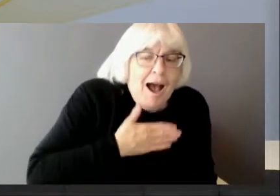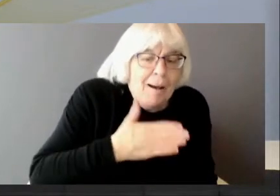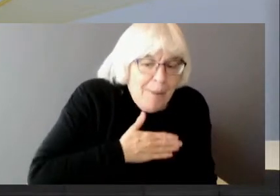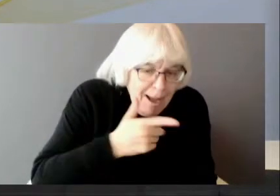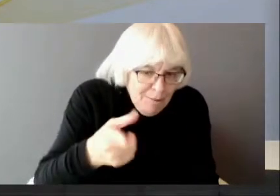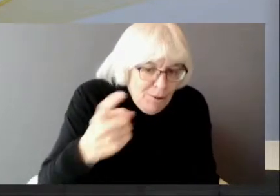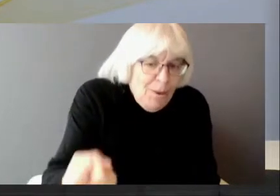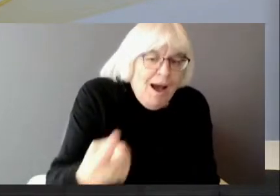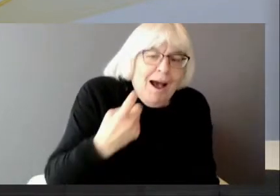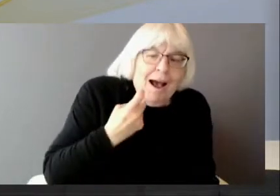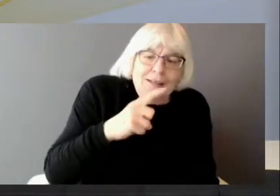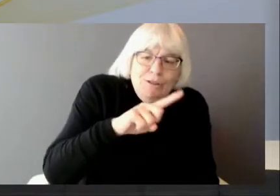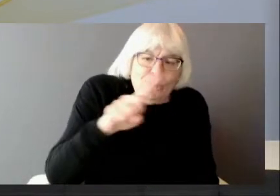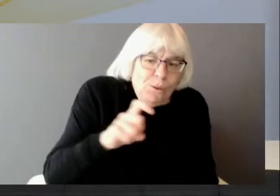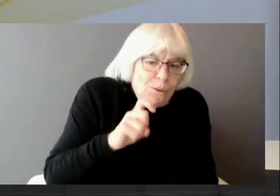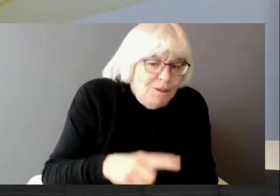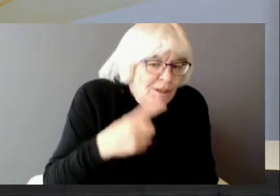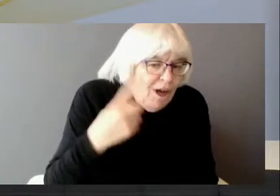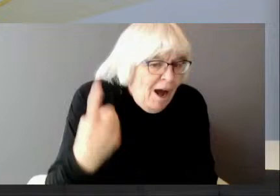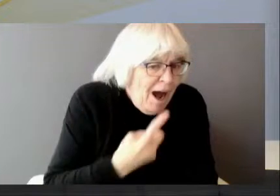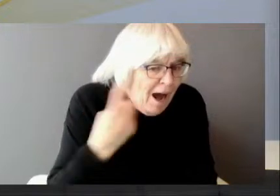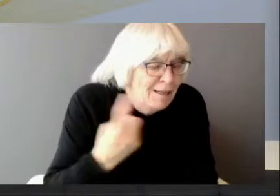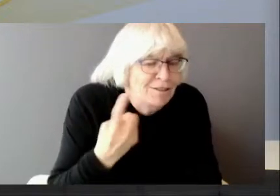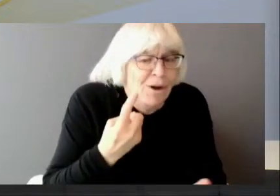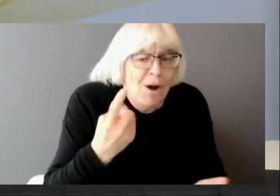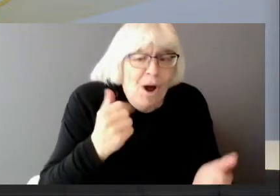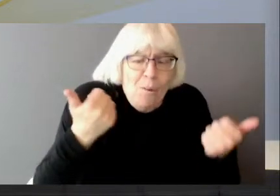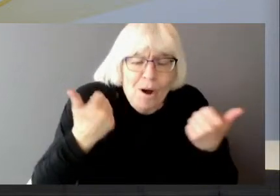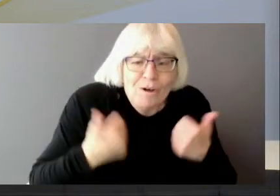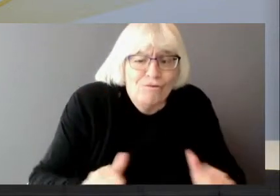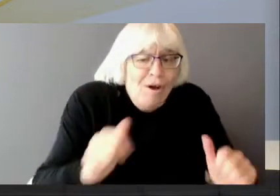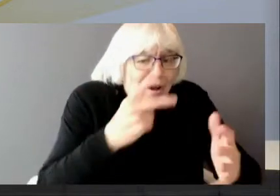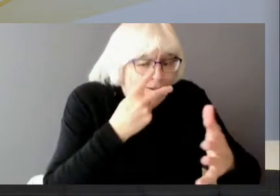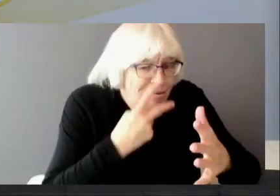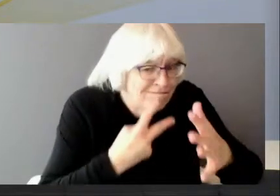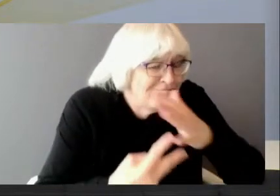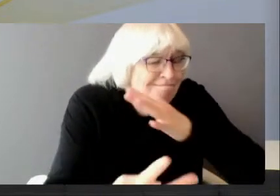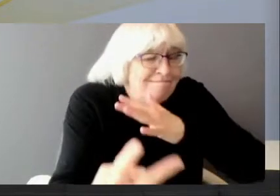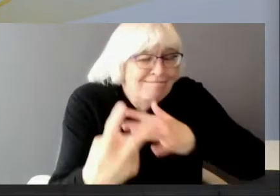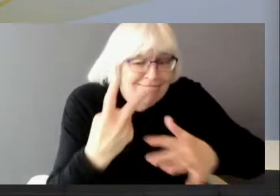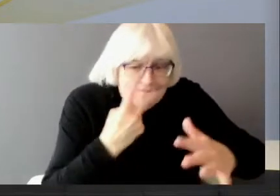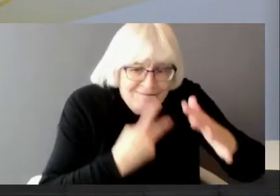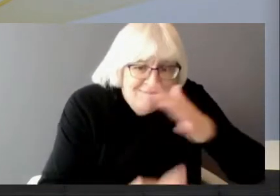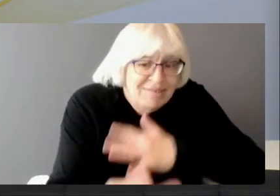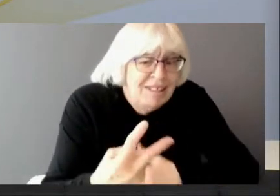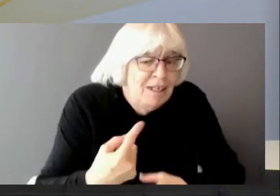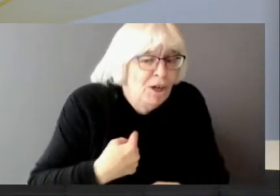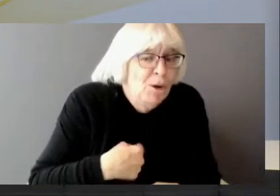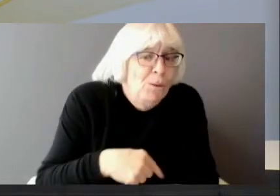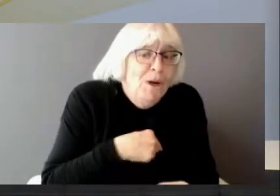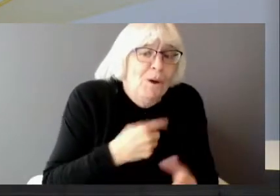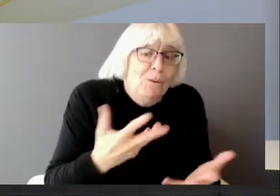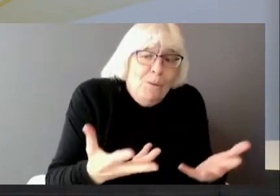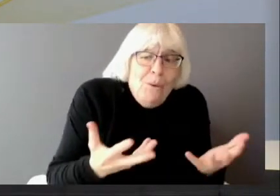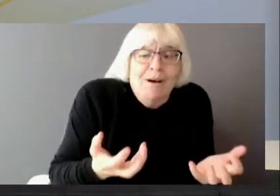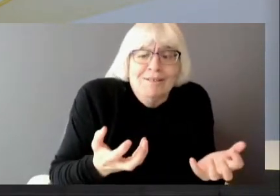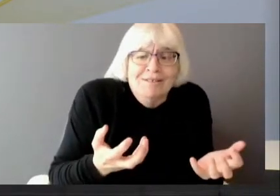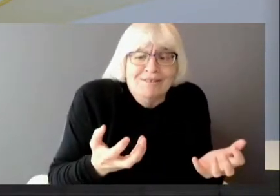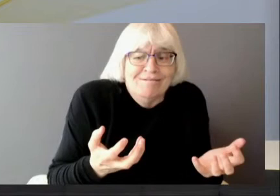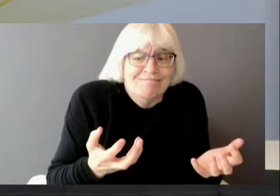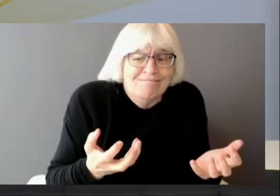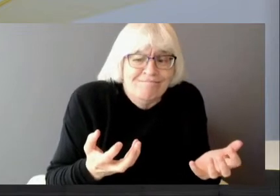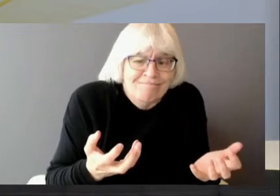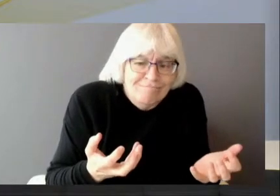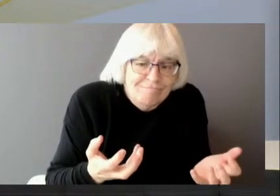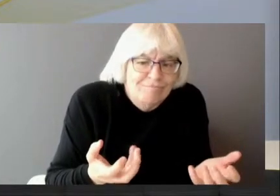ahead. As we've said, we want to vaccinate a good portion of our adult population here so that we can have